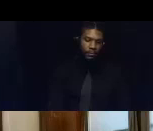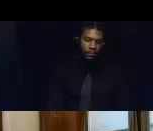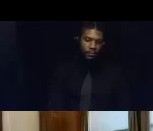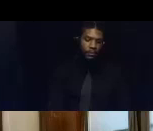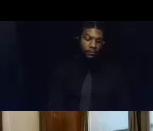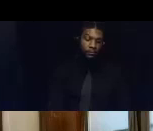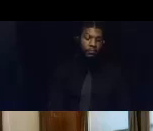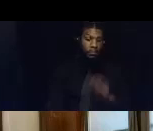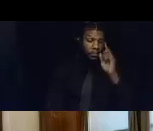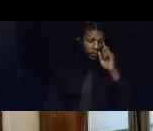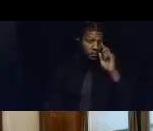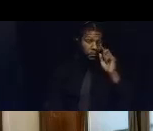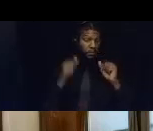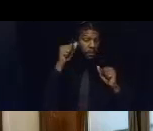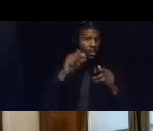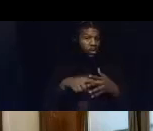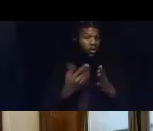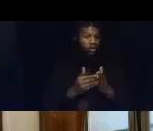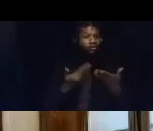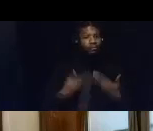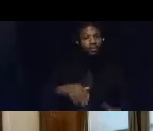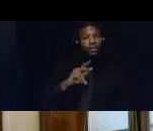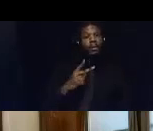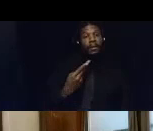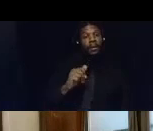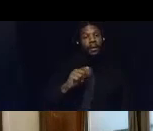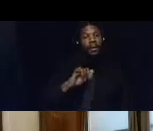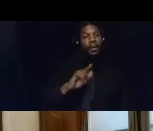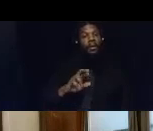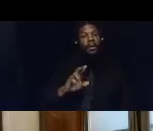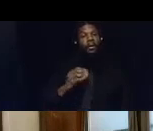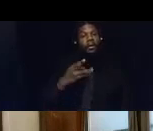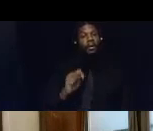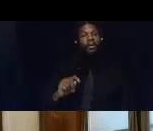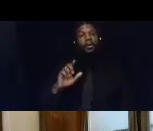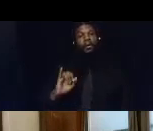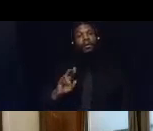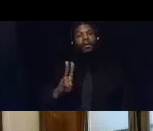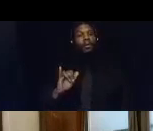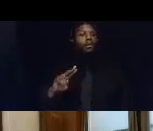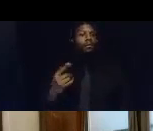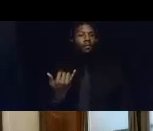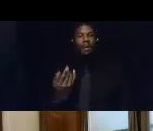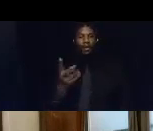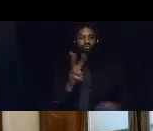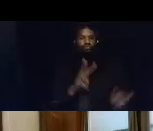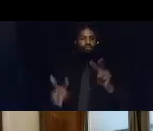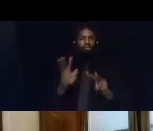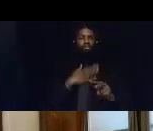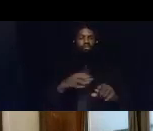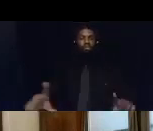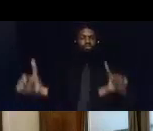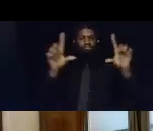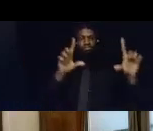My name is Kahlil Robert Irving. You're standing in my installation of large-scale wallpaper imagery